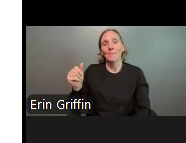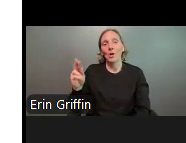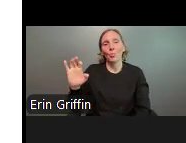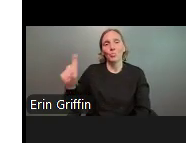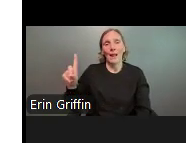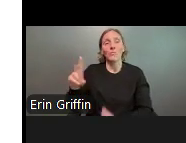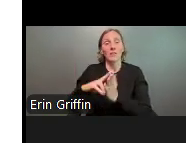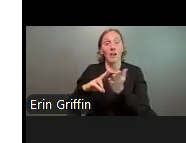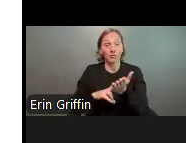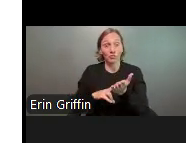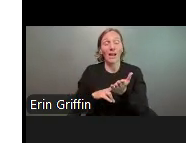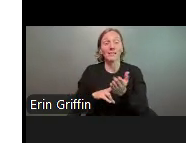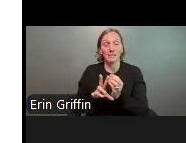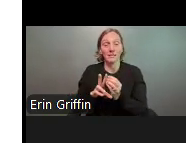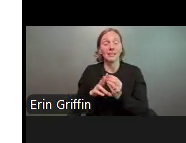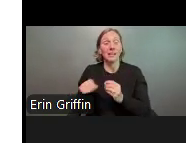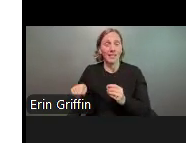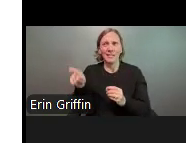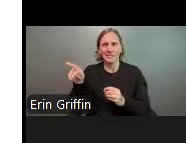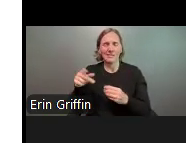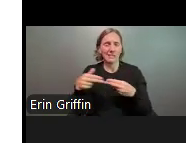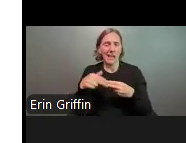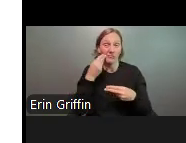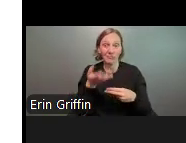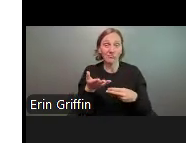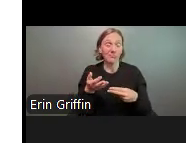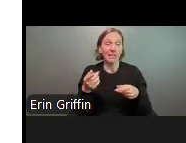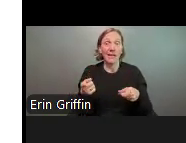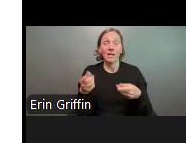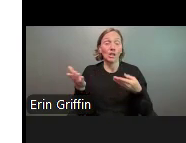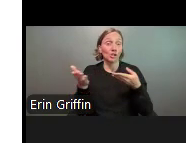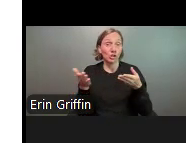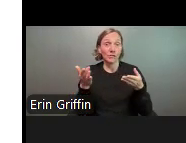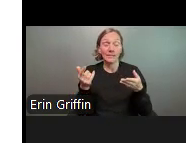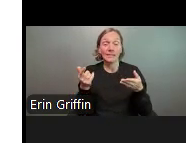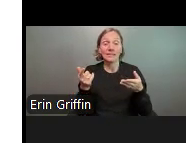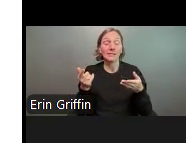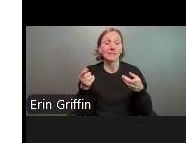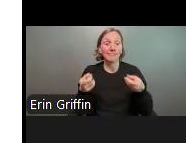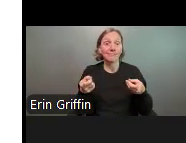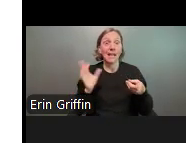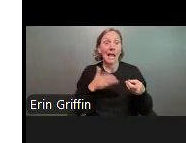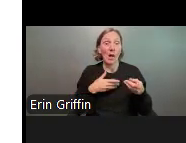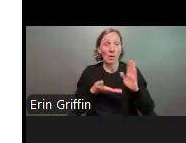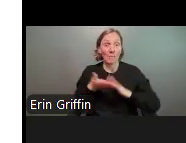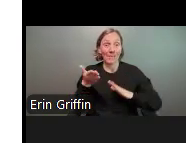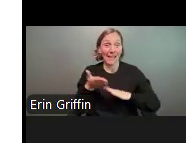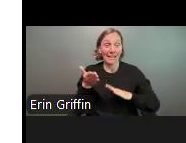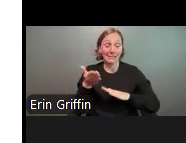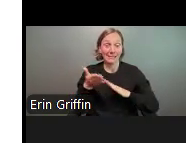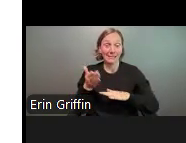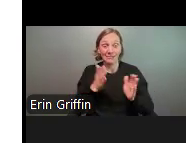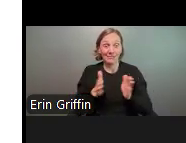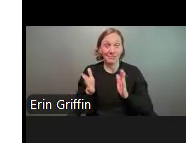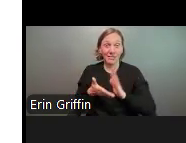tells you that there are services that are operated by our plans for additional pieces of